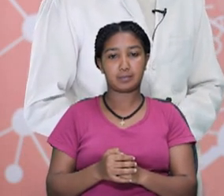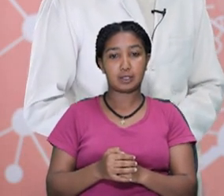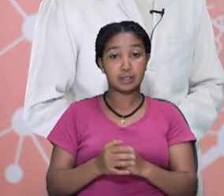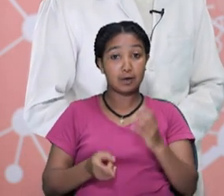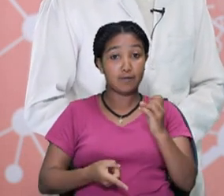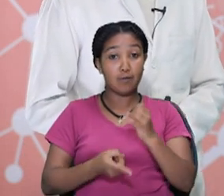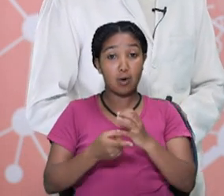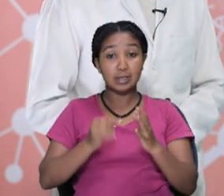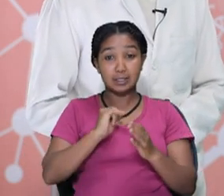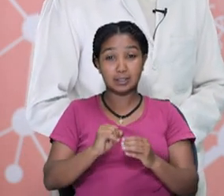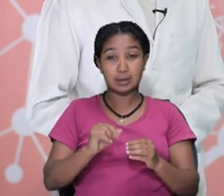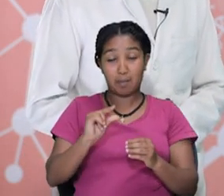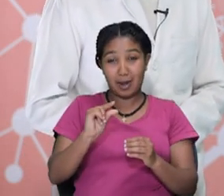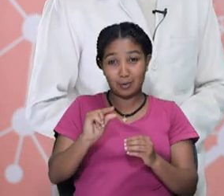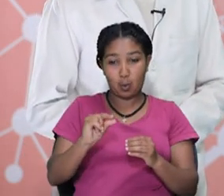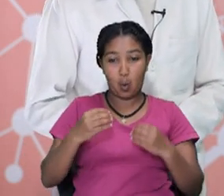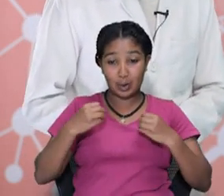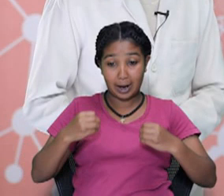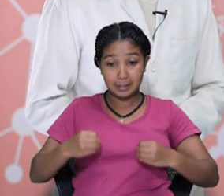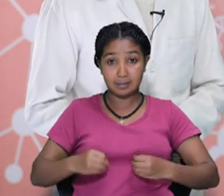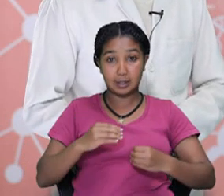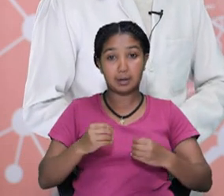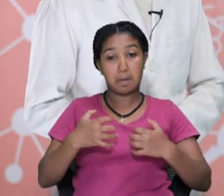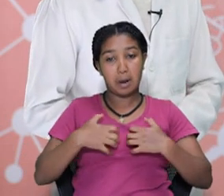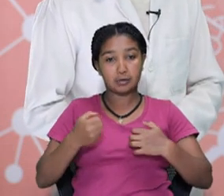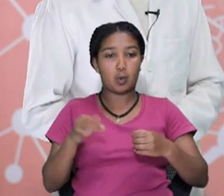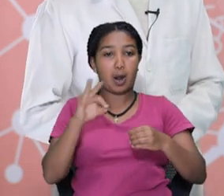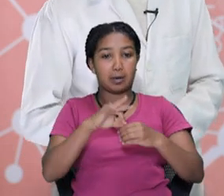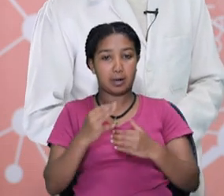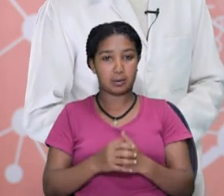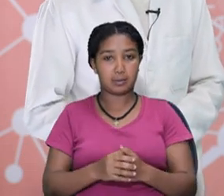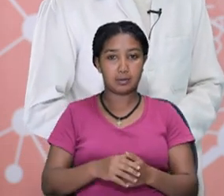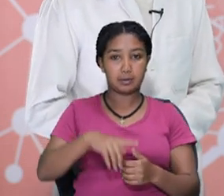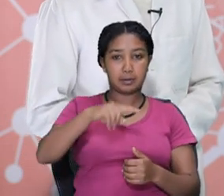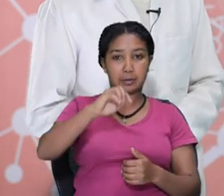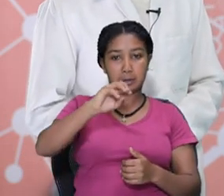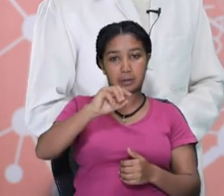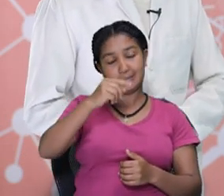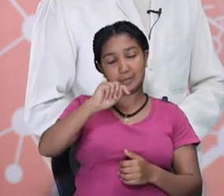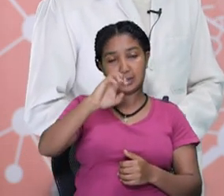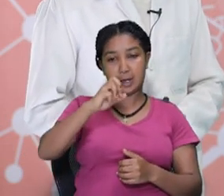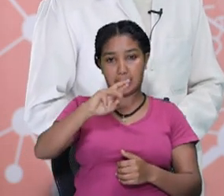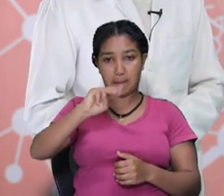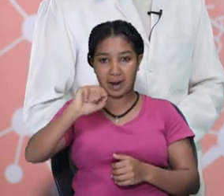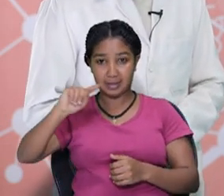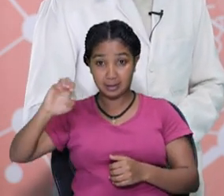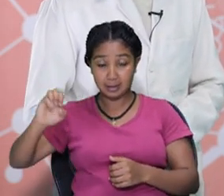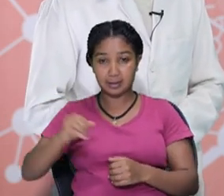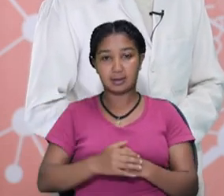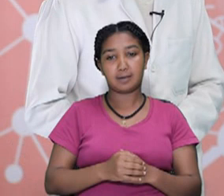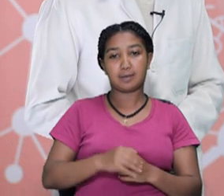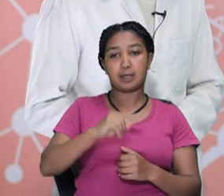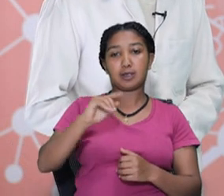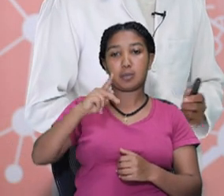The fourth is microorganisms in the plants or animals. Termites and the protozoa, this is animal-animal